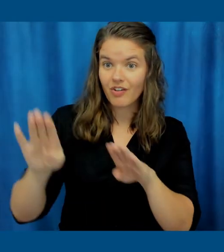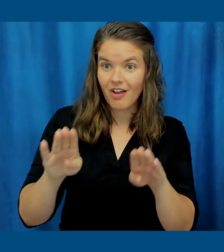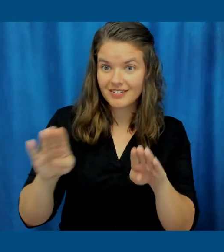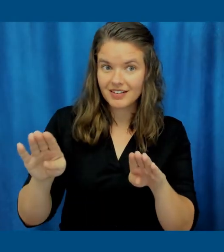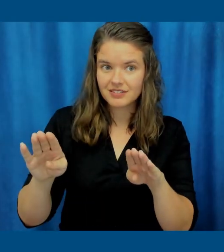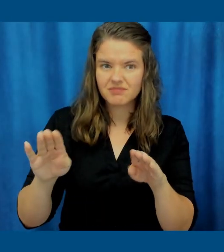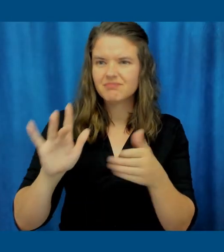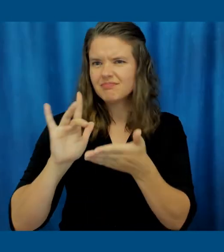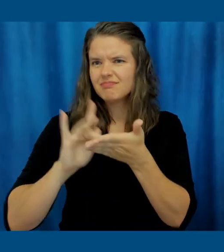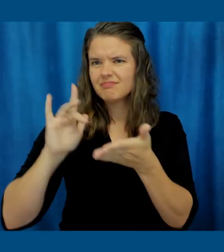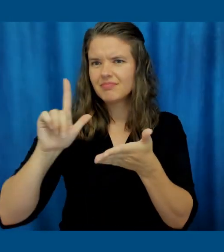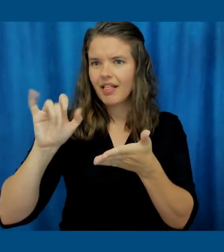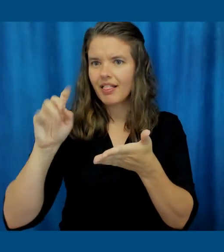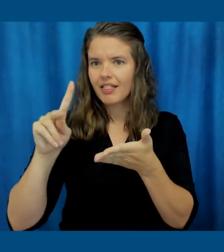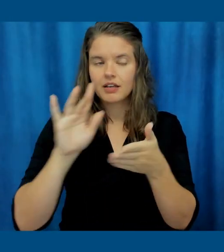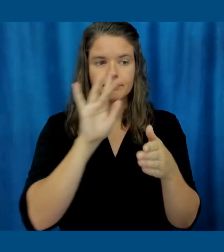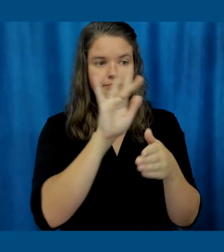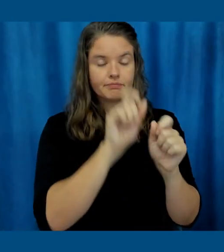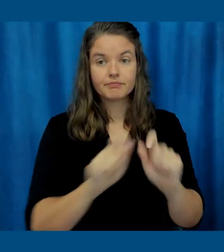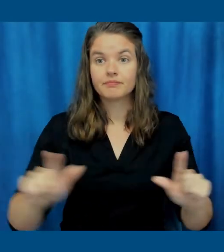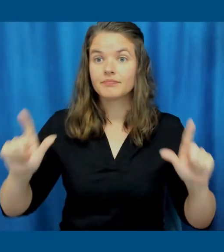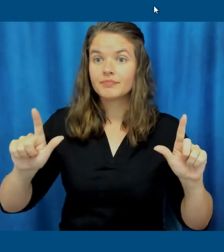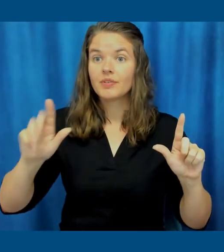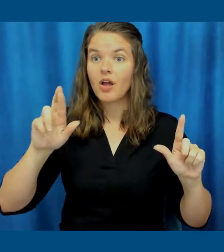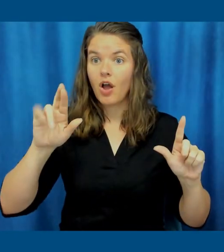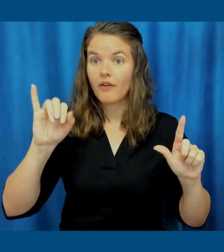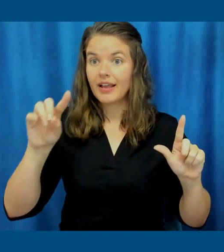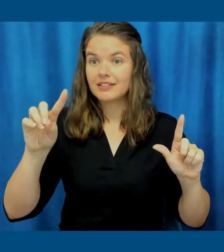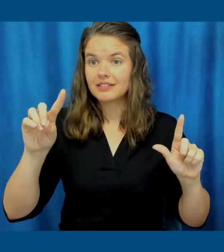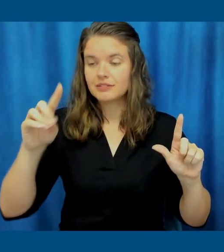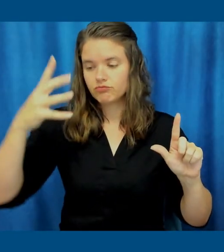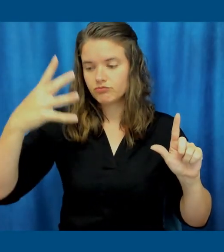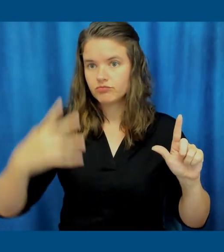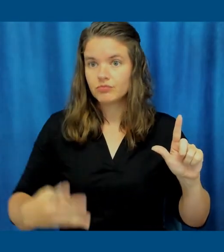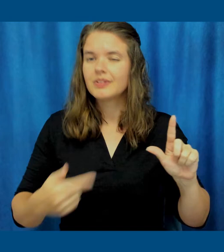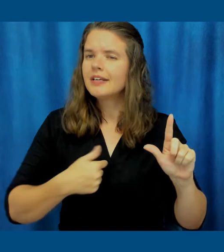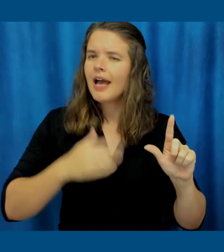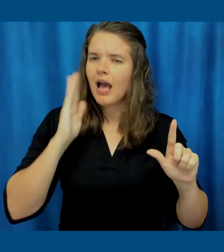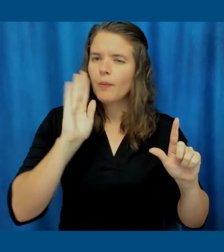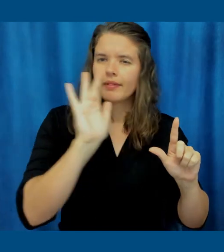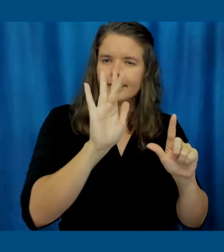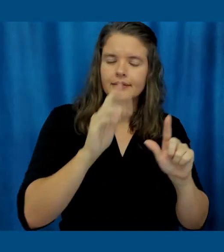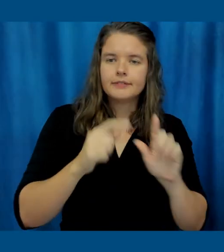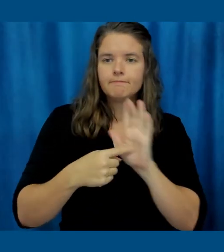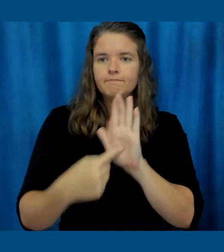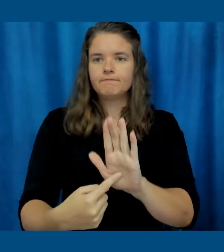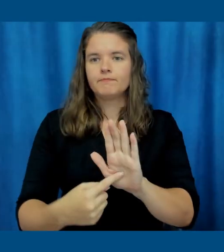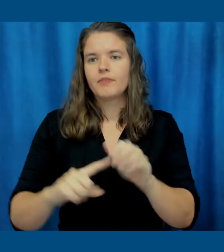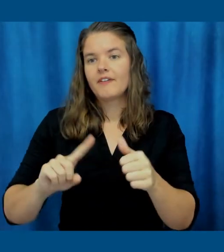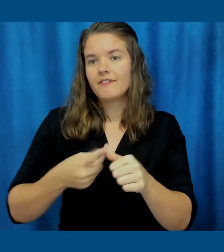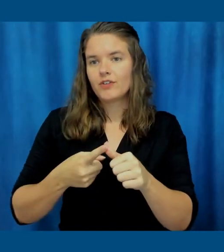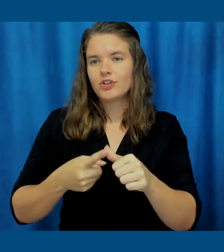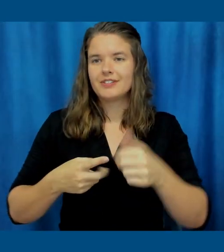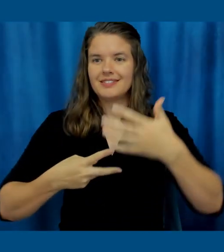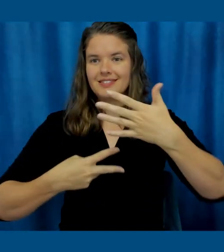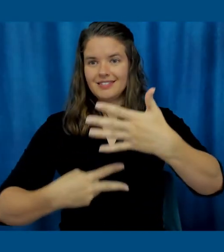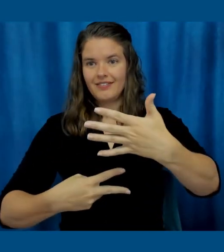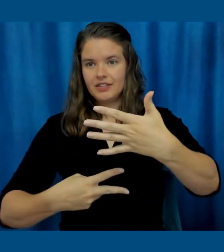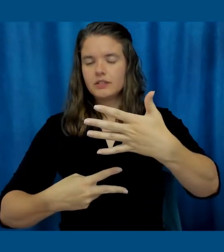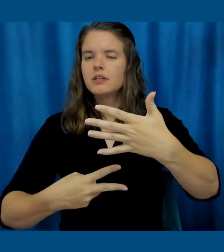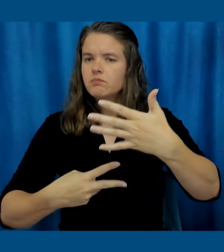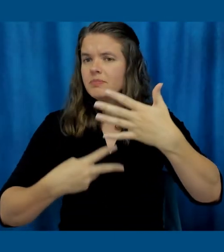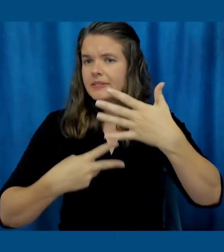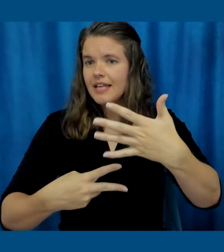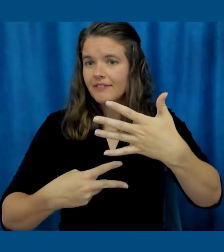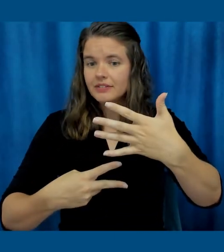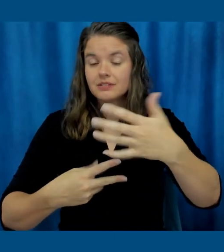linked here, and that will bring you to RID. I will go and show you the first 7 tenants. There are 7 tenants.